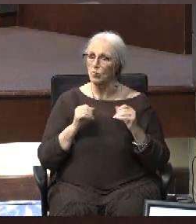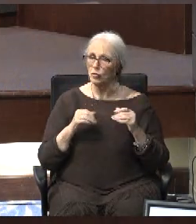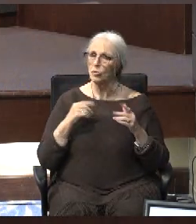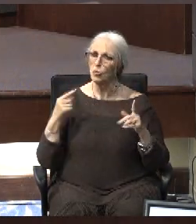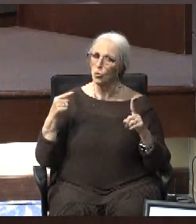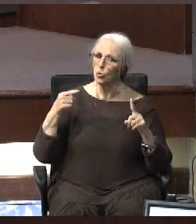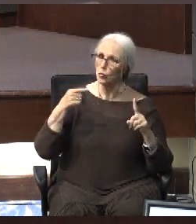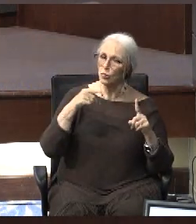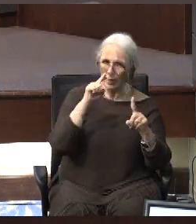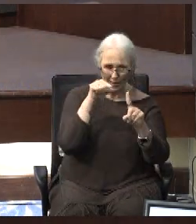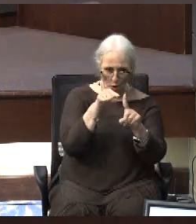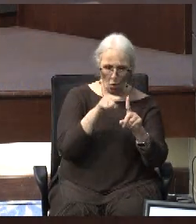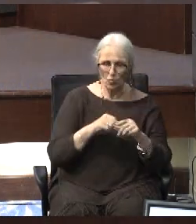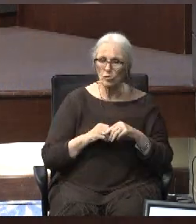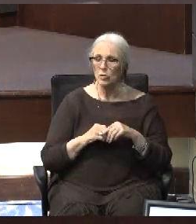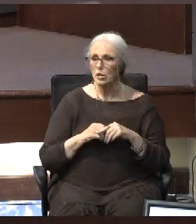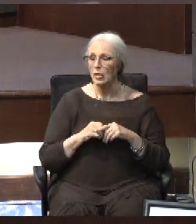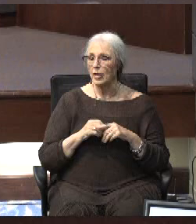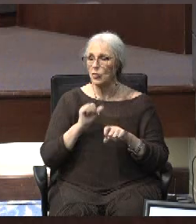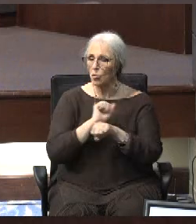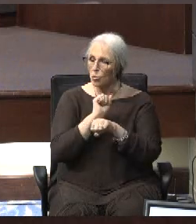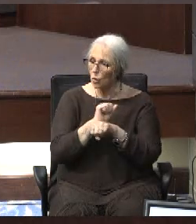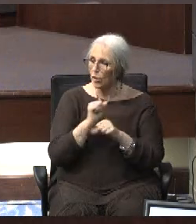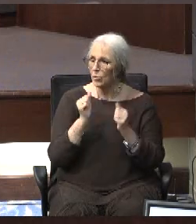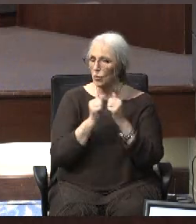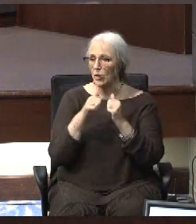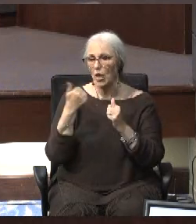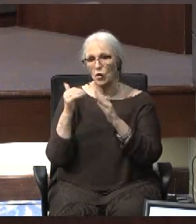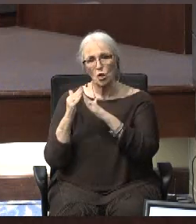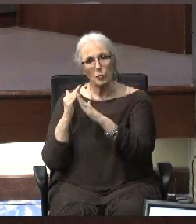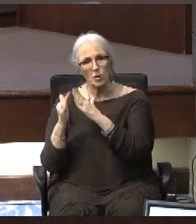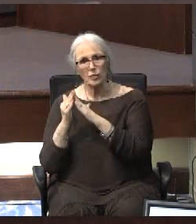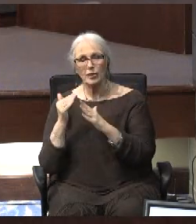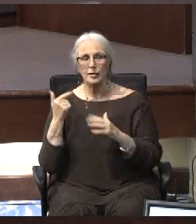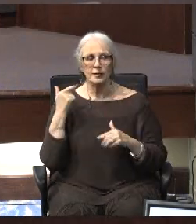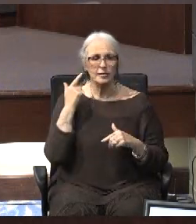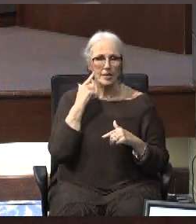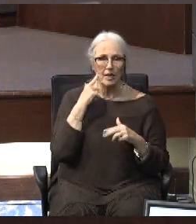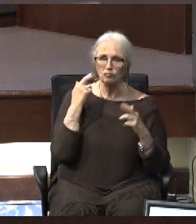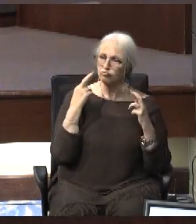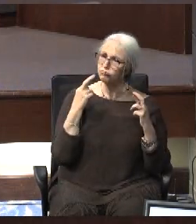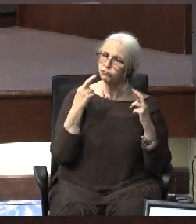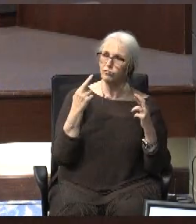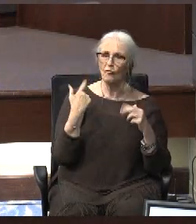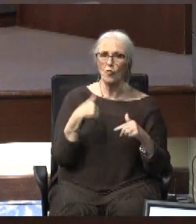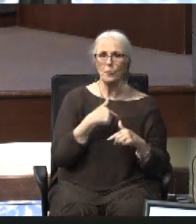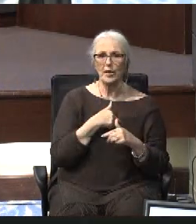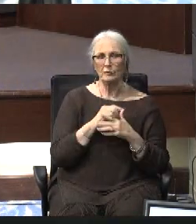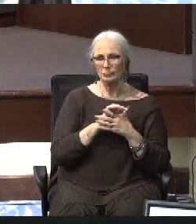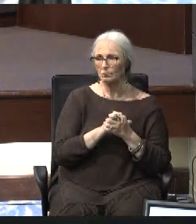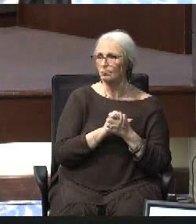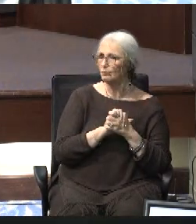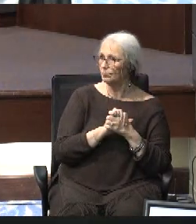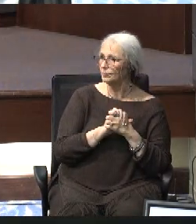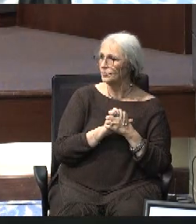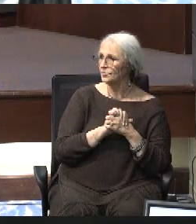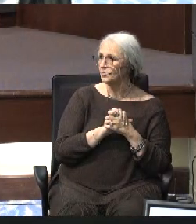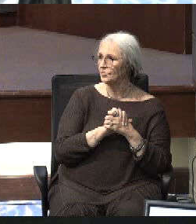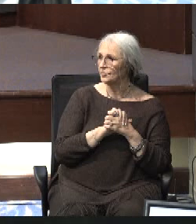embodying that same spirit of working alongside their workforce in other communities feels like a hopeful note for me. So I'm excited about this.